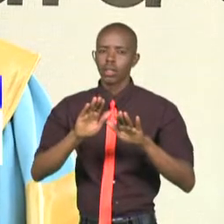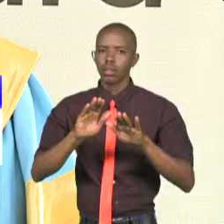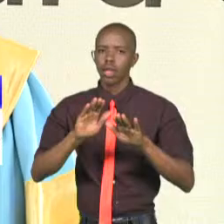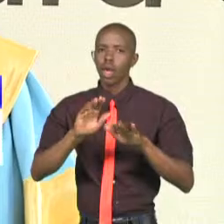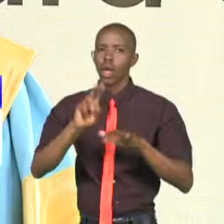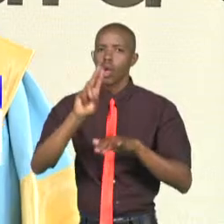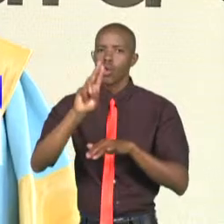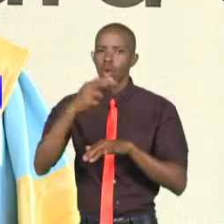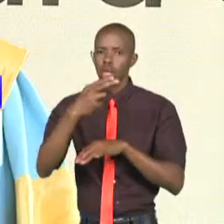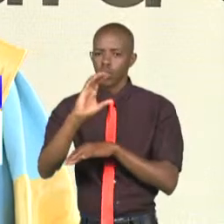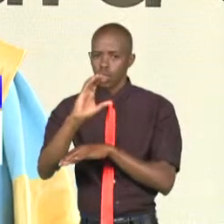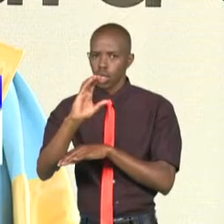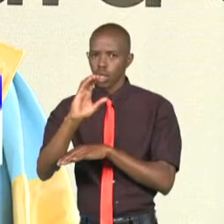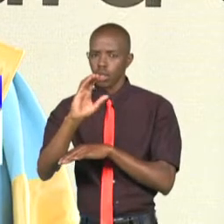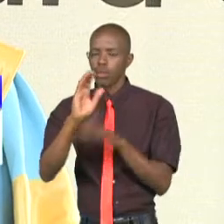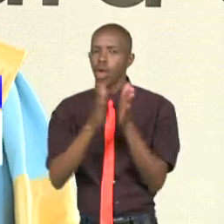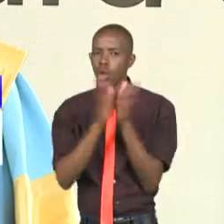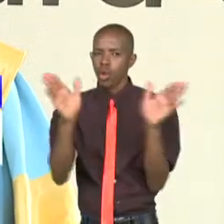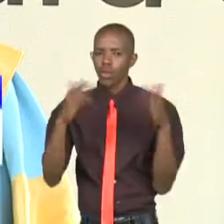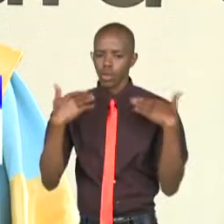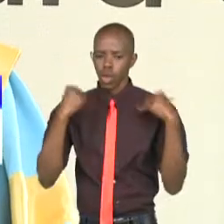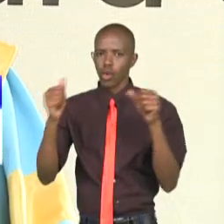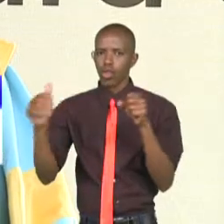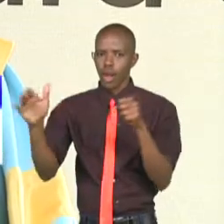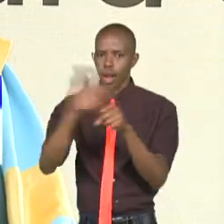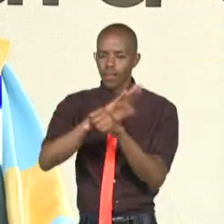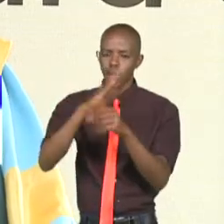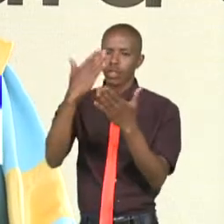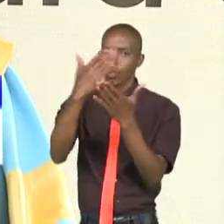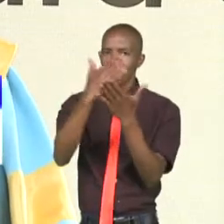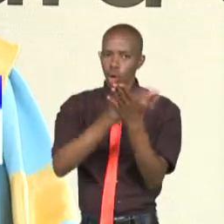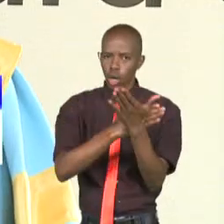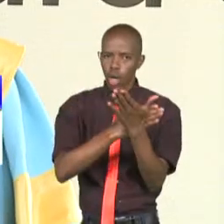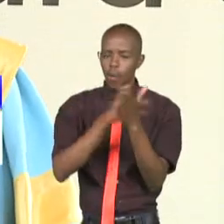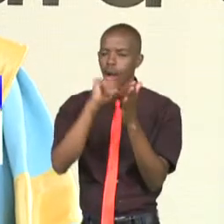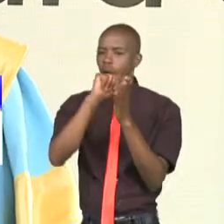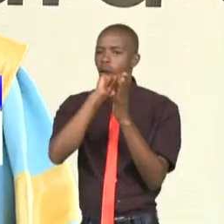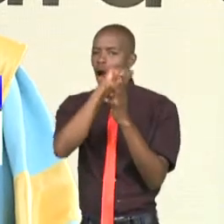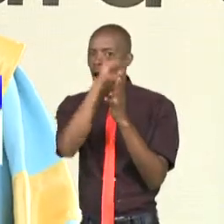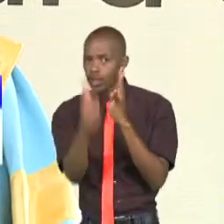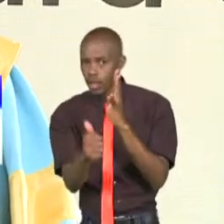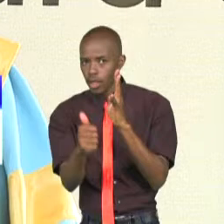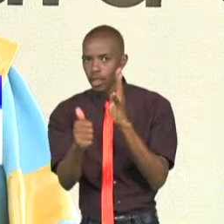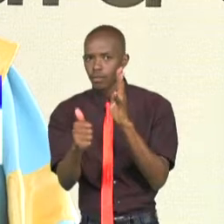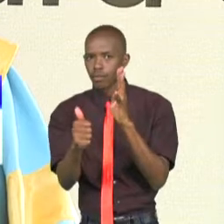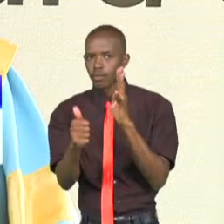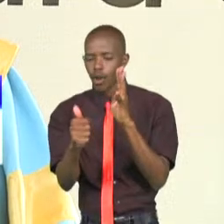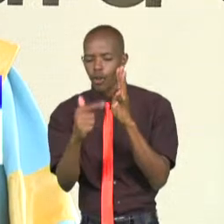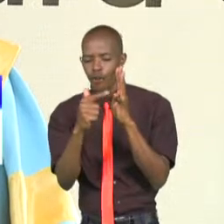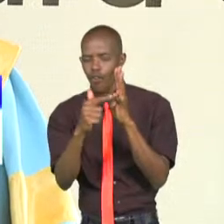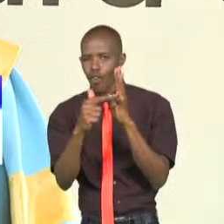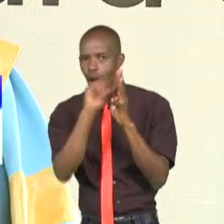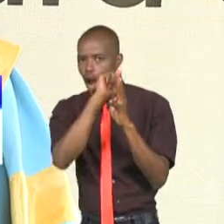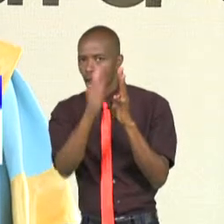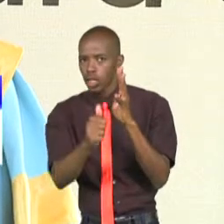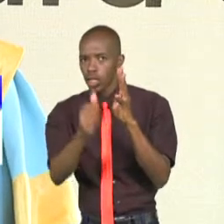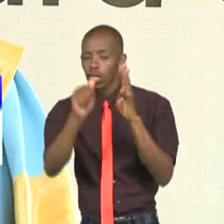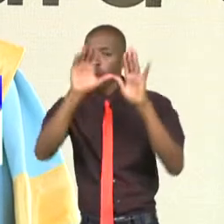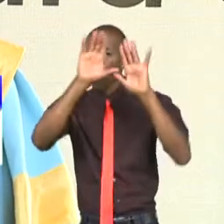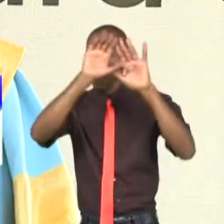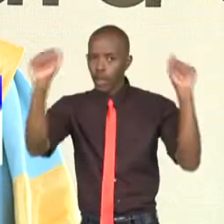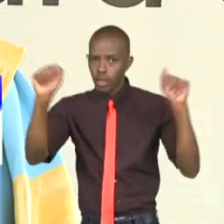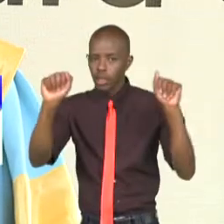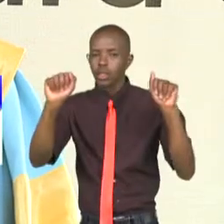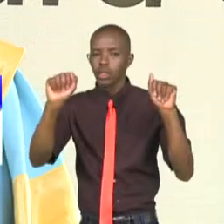program, that is Universal Health Coverage Program, and in the Agenda 4 of the President